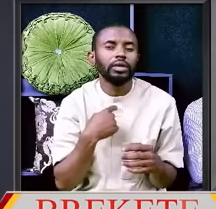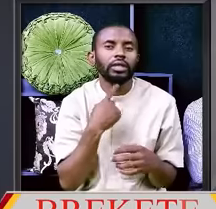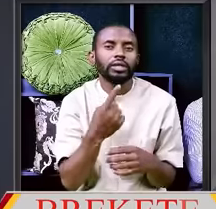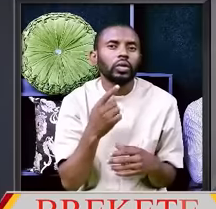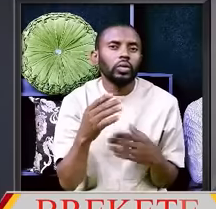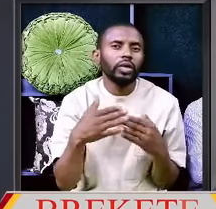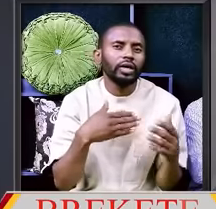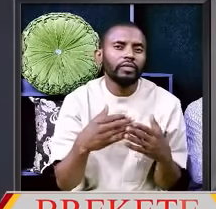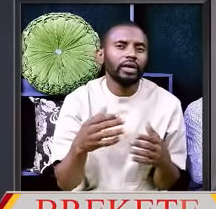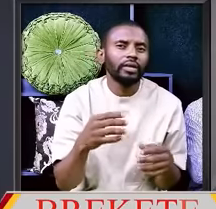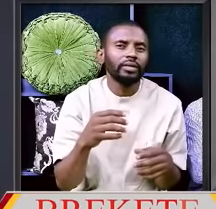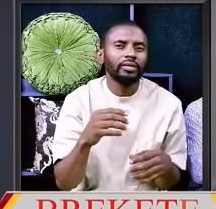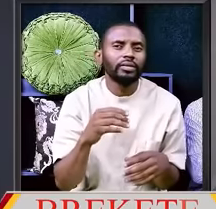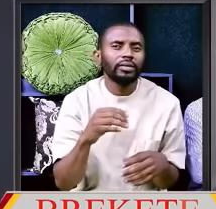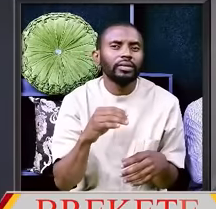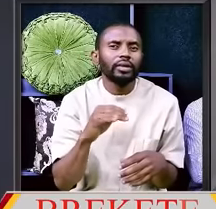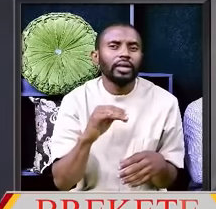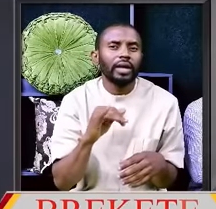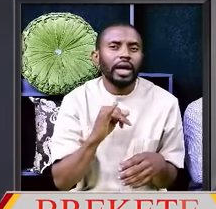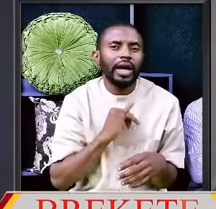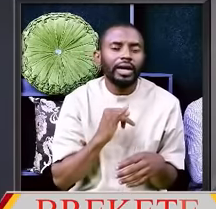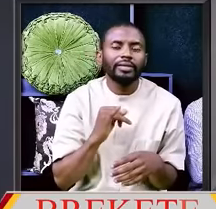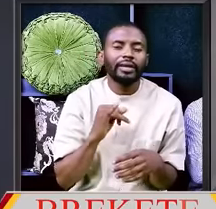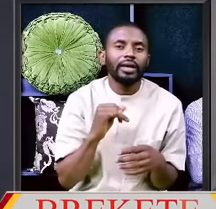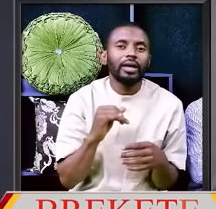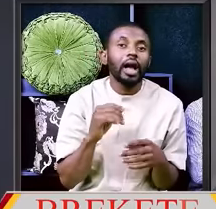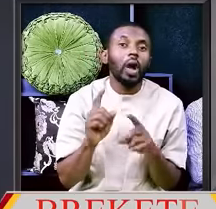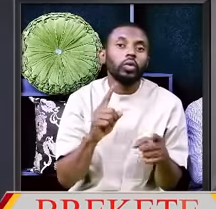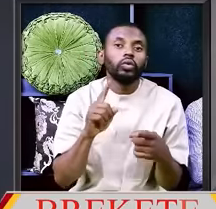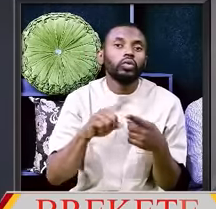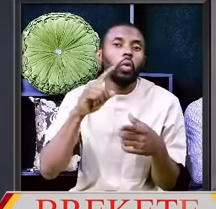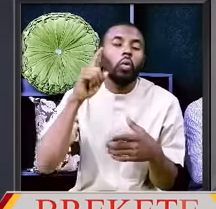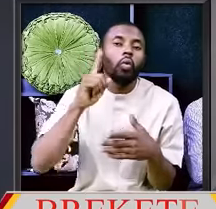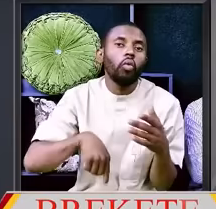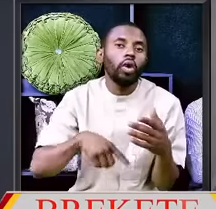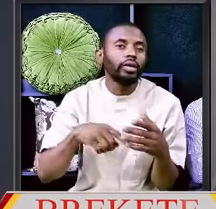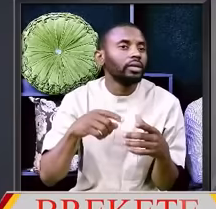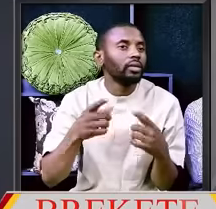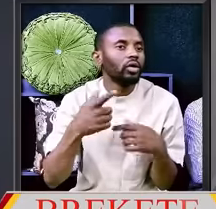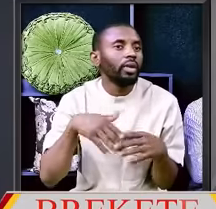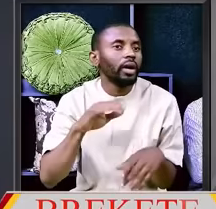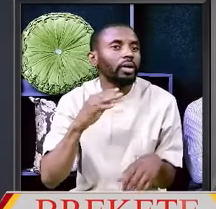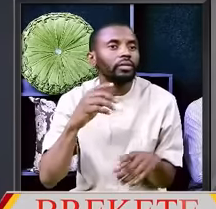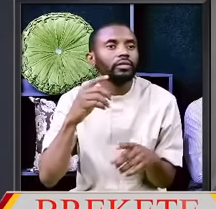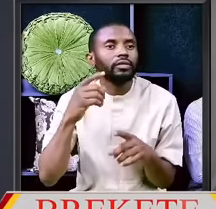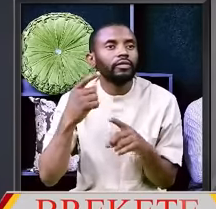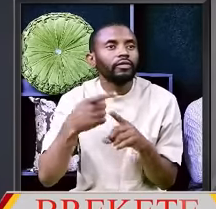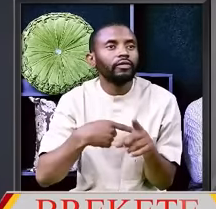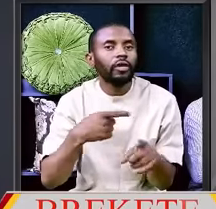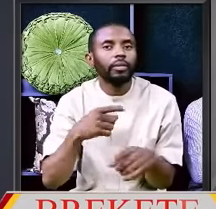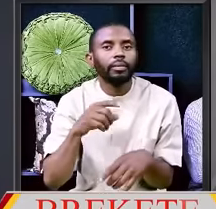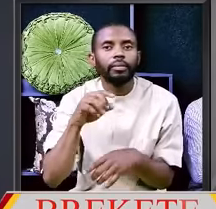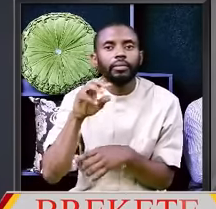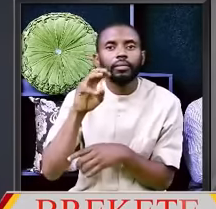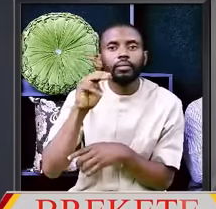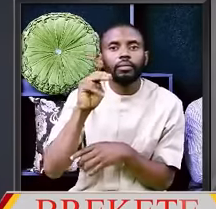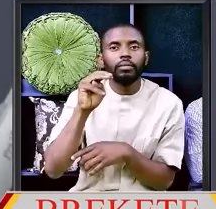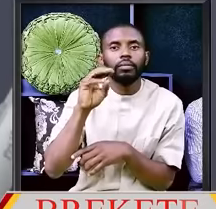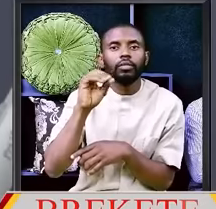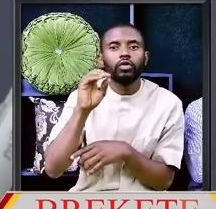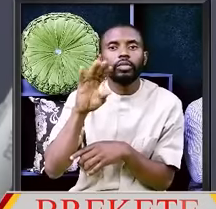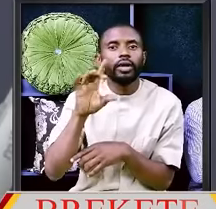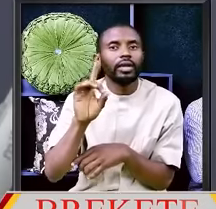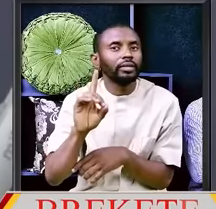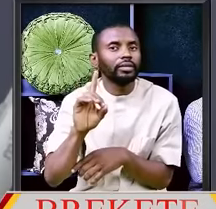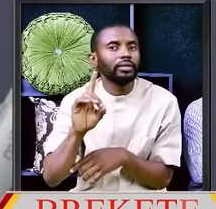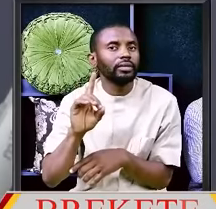saying whatever I'm saying according to what came out of Joseph Aloba, Mr. Joseph Aloba himself. And there